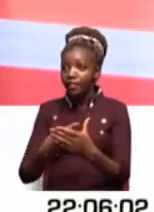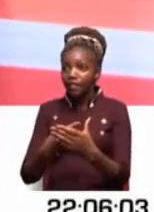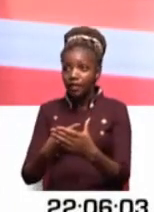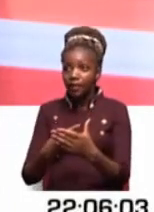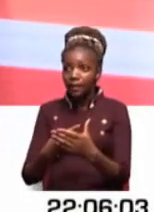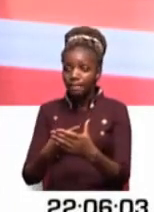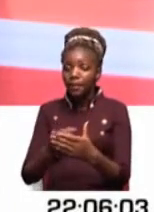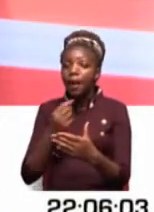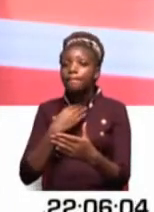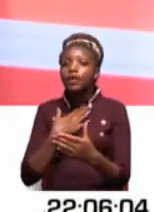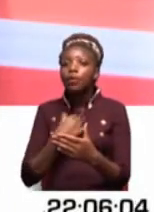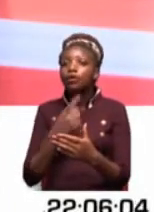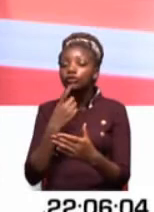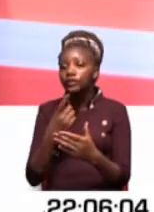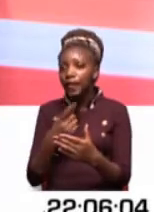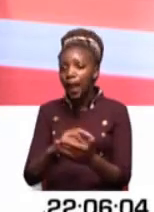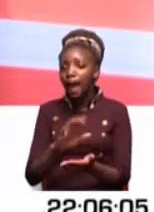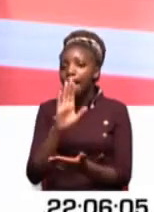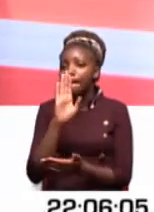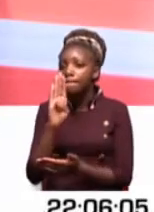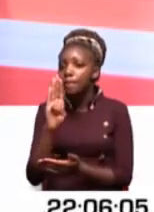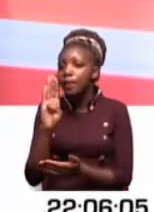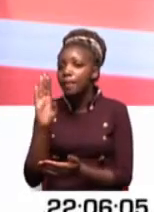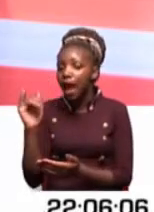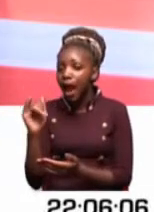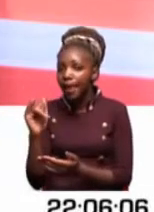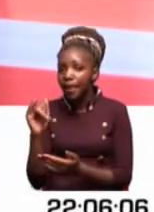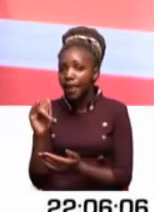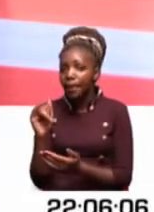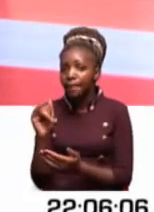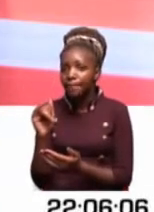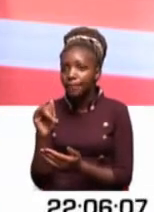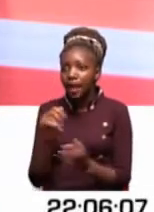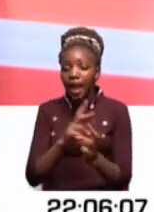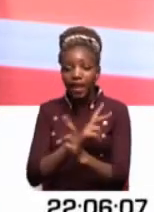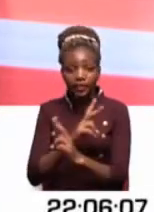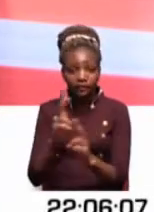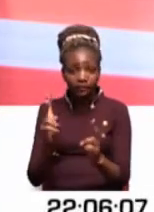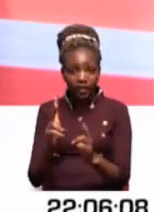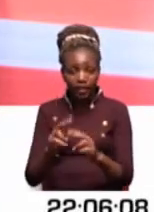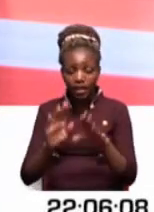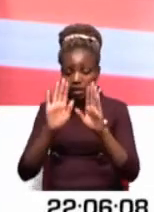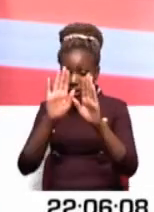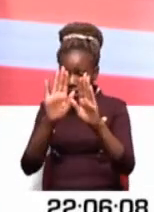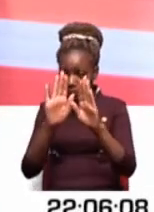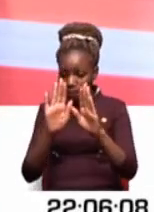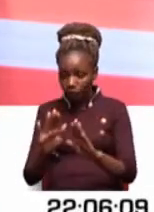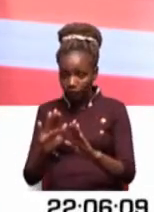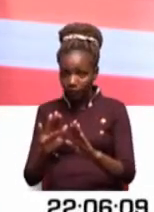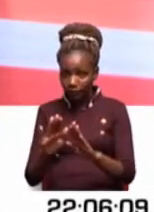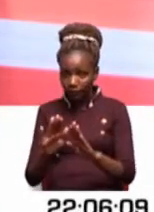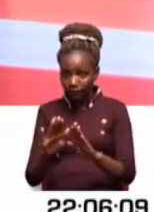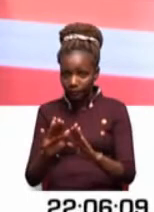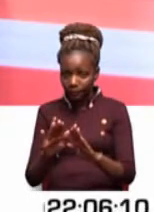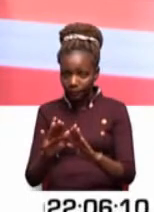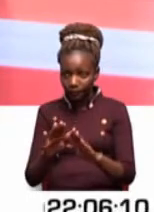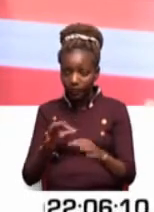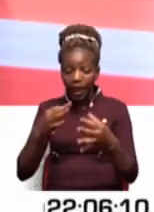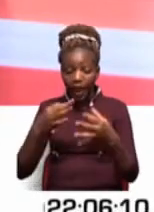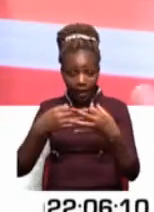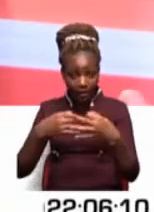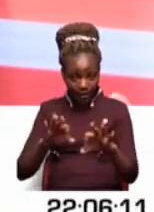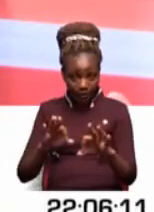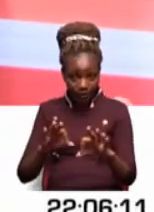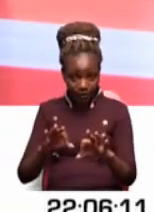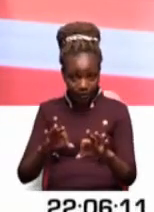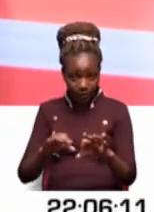want to tell you that BBI is one of the other useful steps that we are taking today. Mm-hmm. And if you, and I'm sure in the